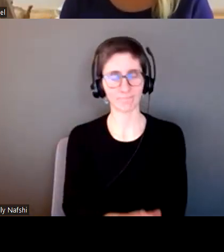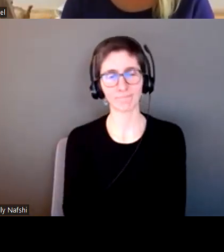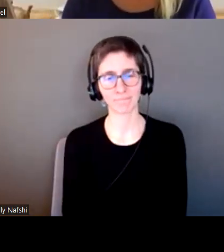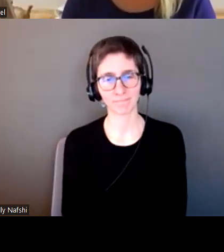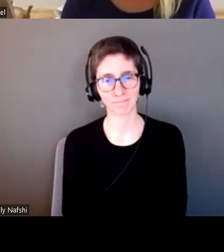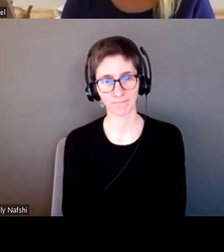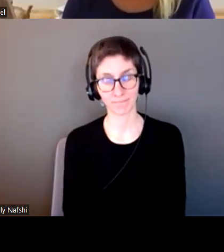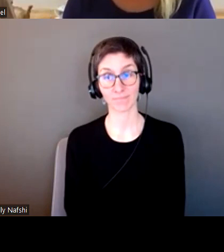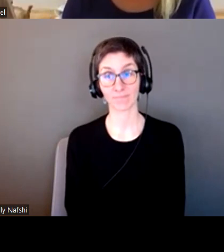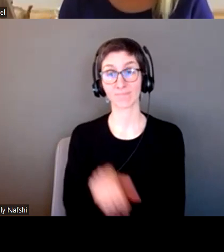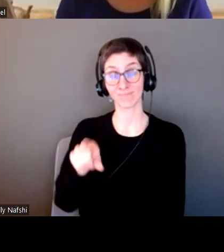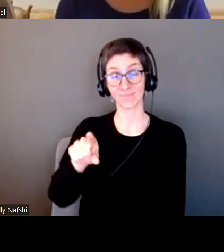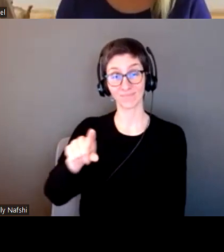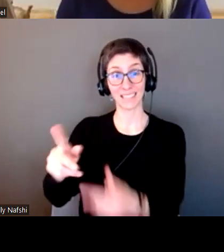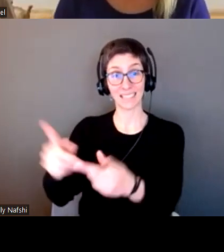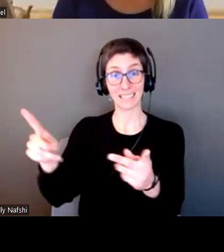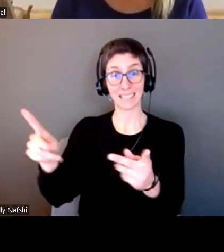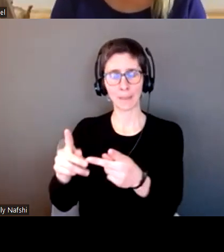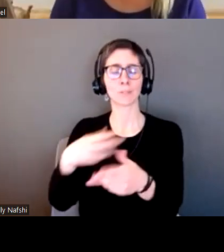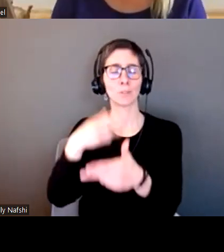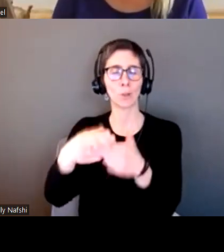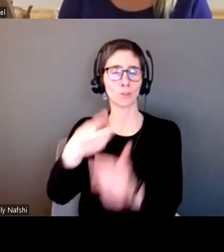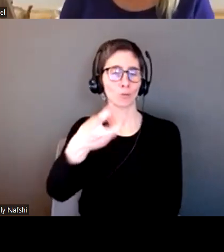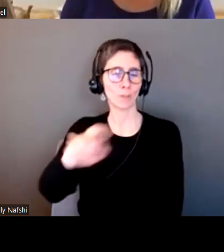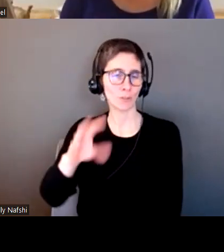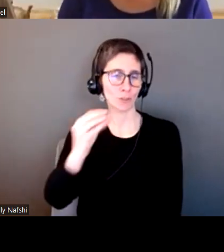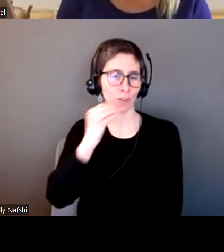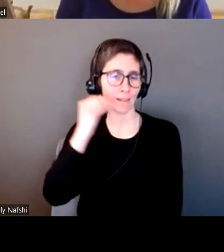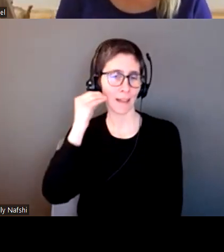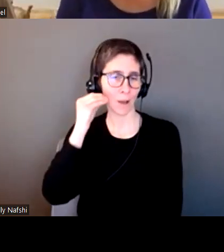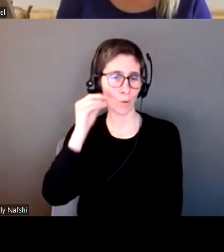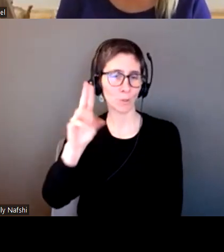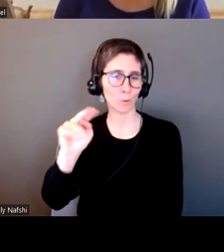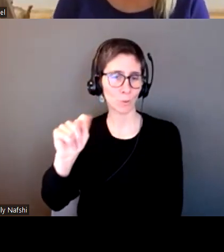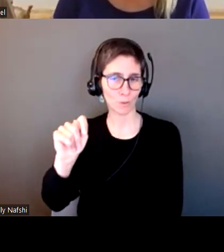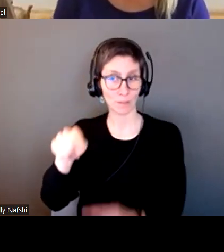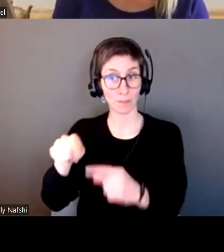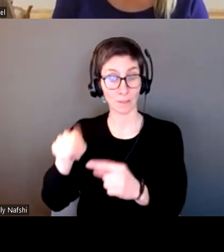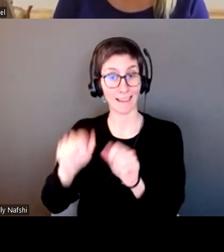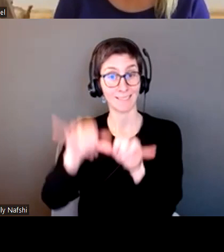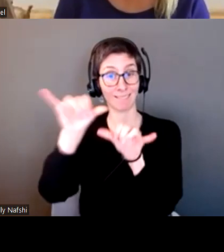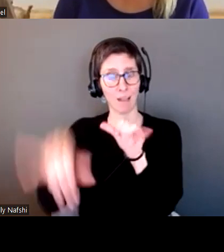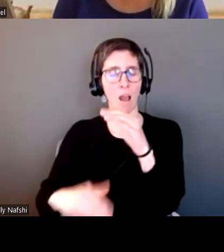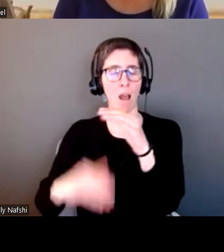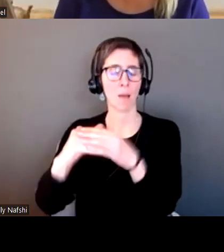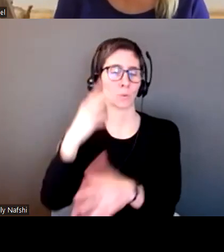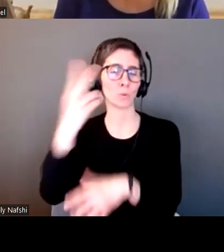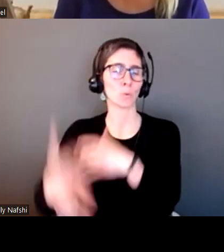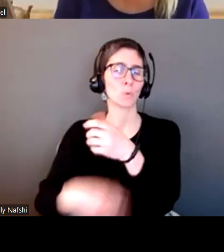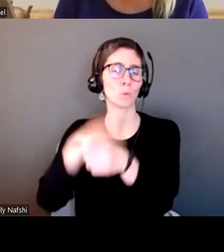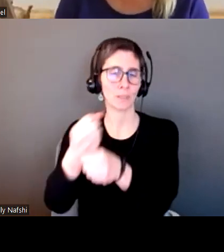second space is actually a transitional housing unit that is up to 2 years for individuals fleeing